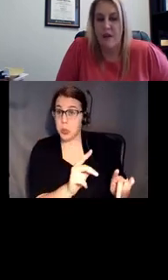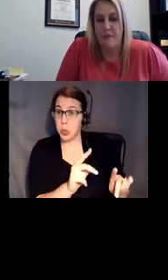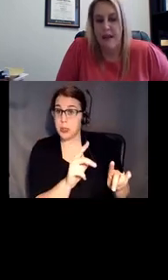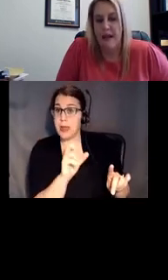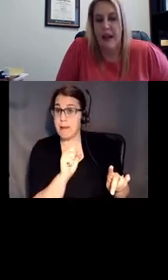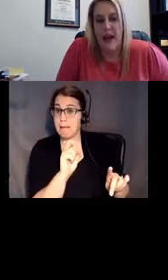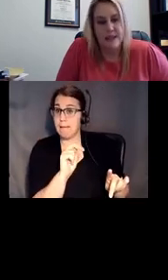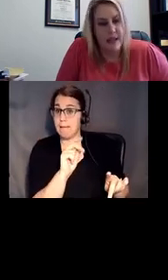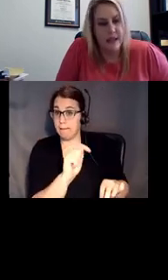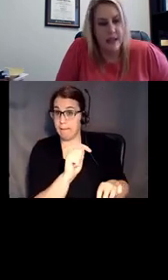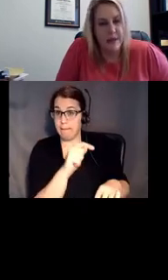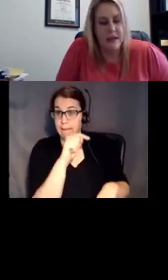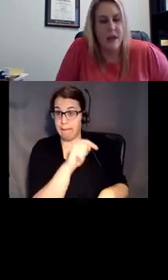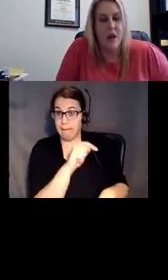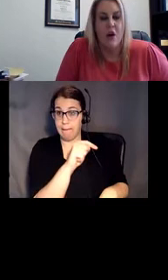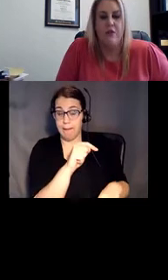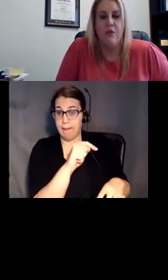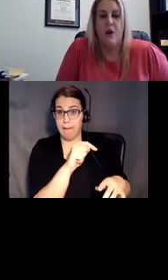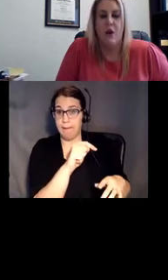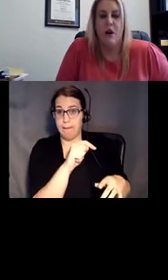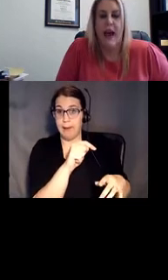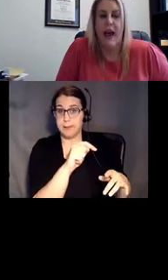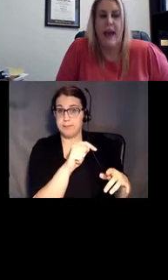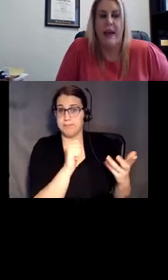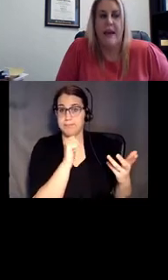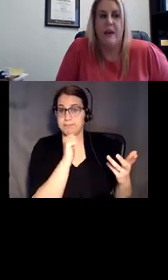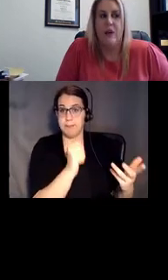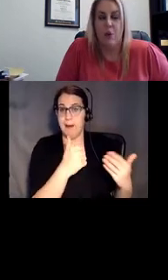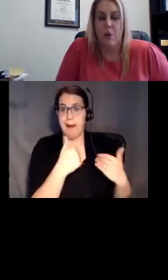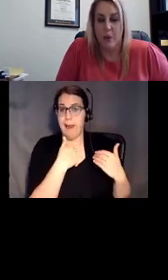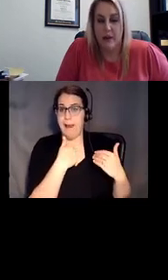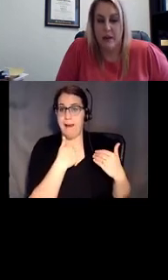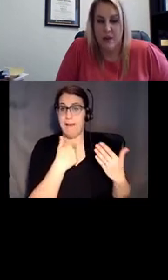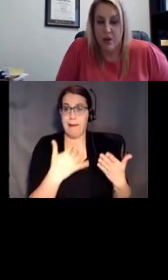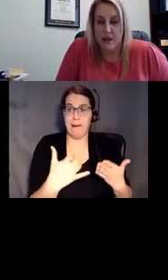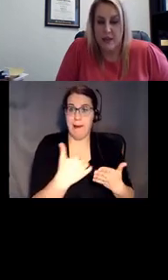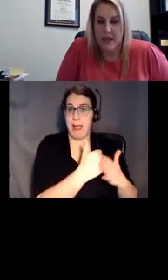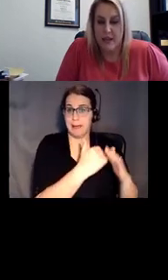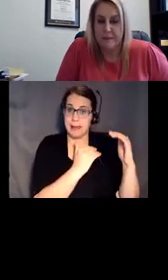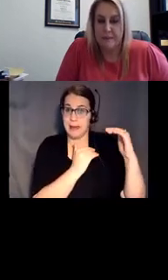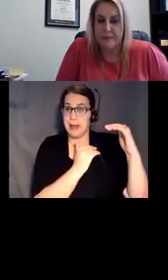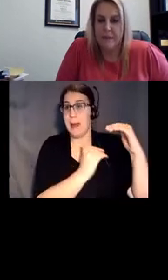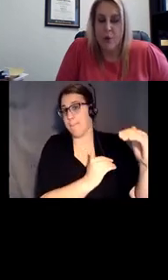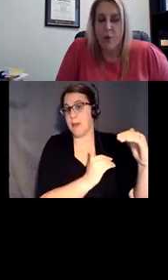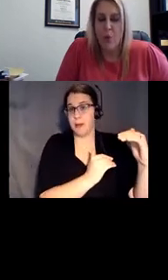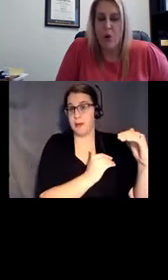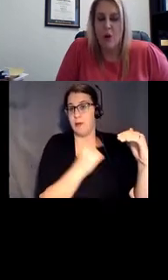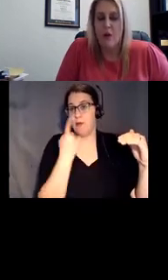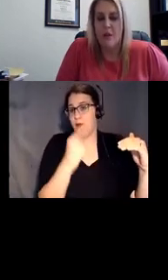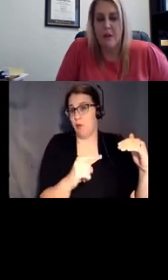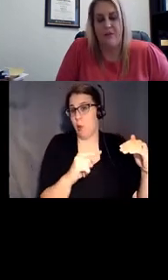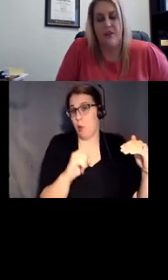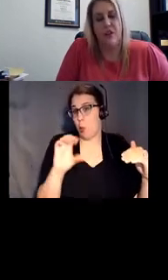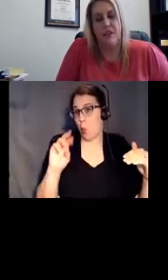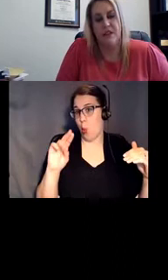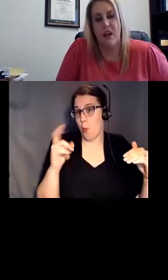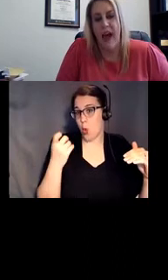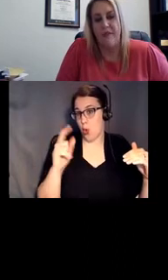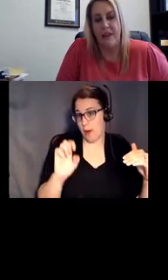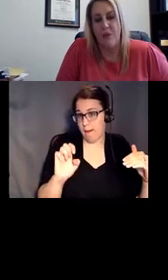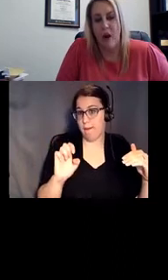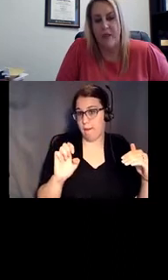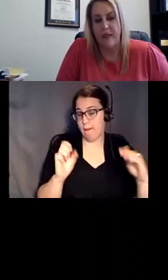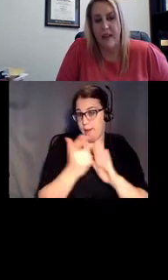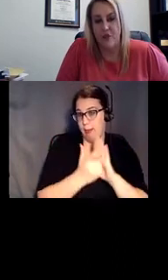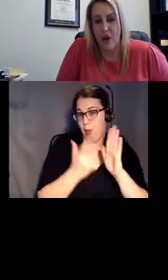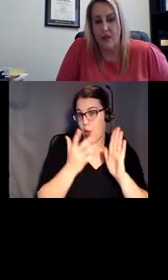does not meet an asset limit for a corporate trustee, or the beneficiary does not